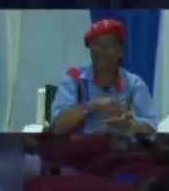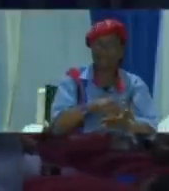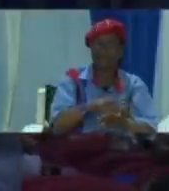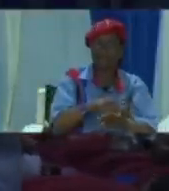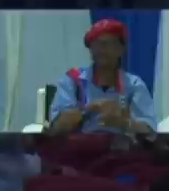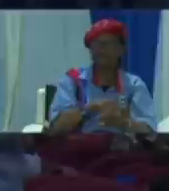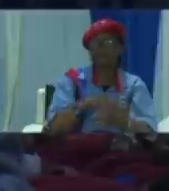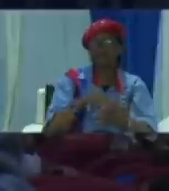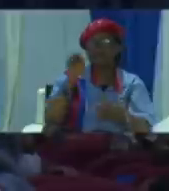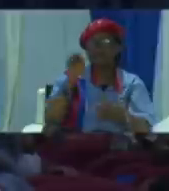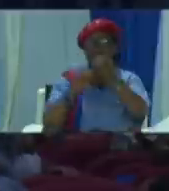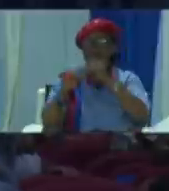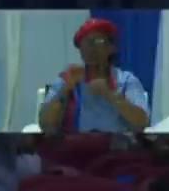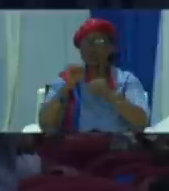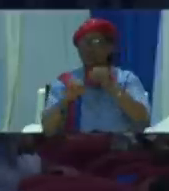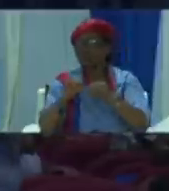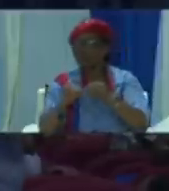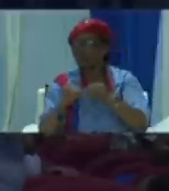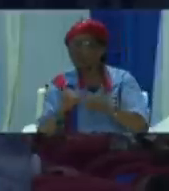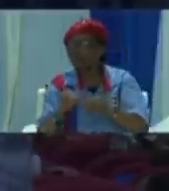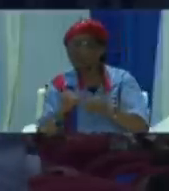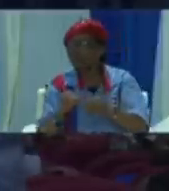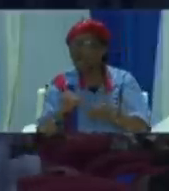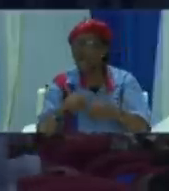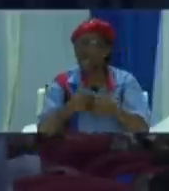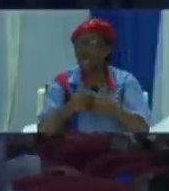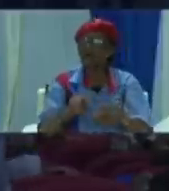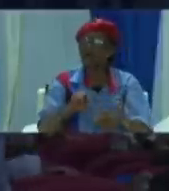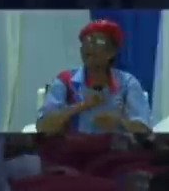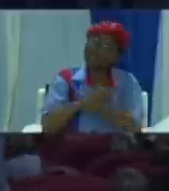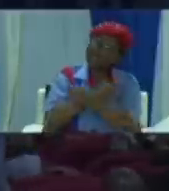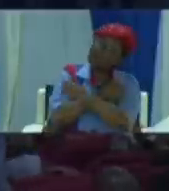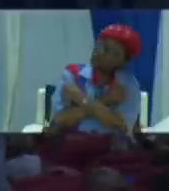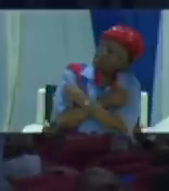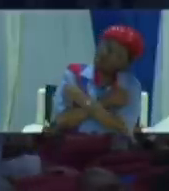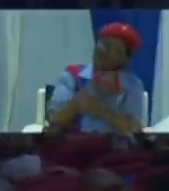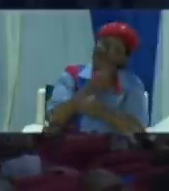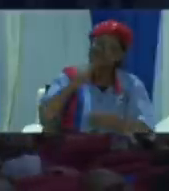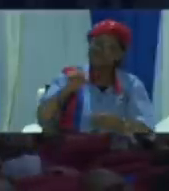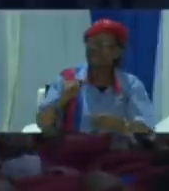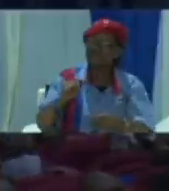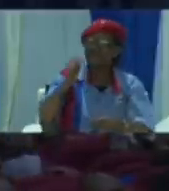Oh, how I love the testimony of that my